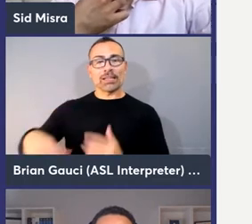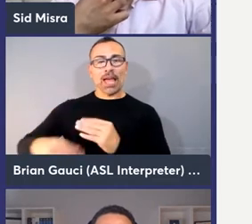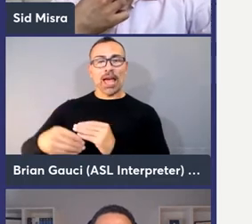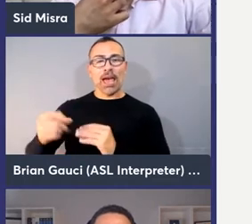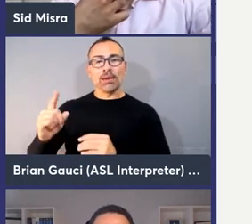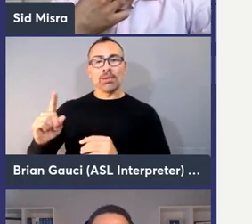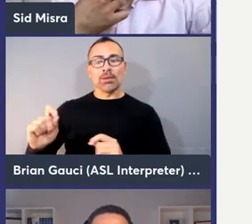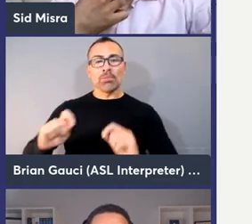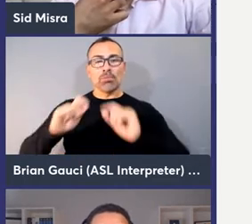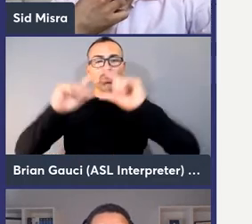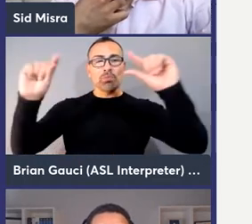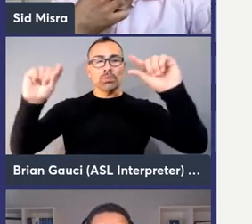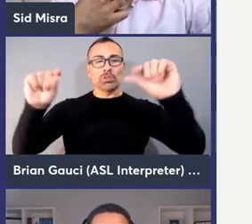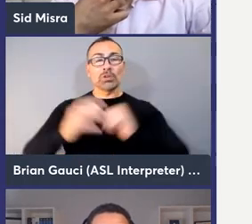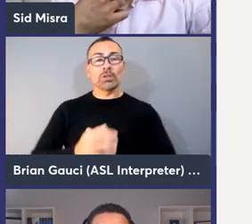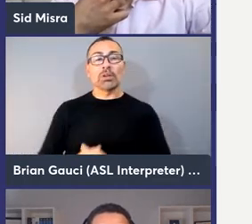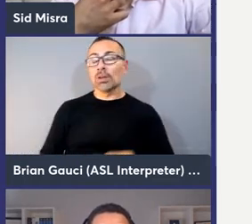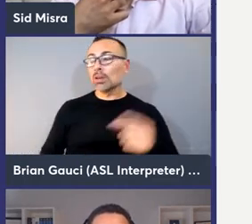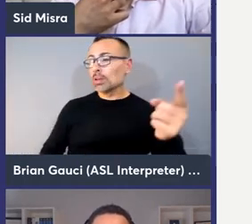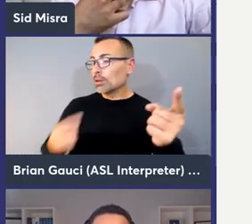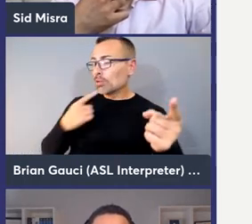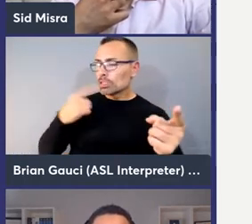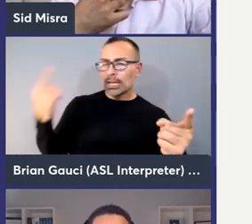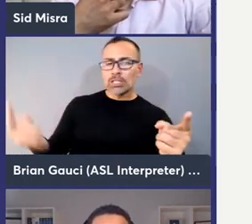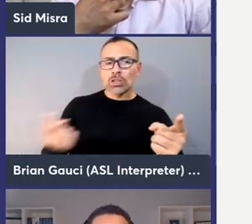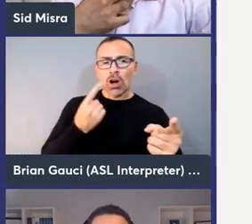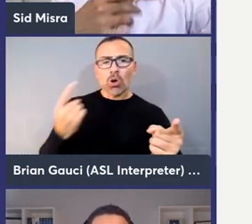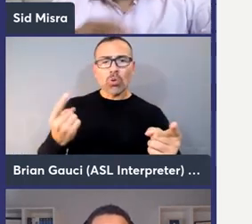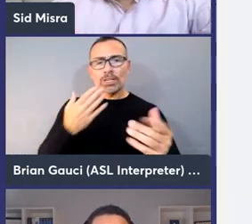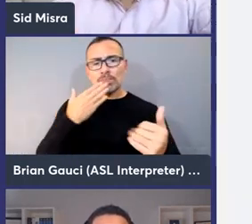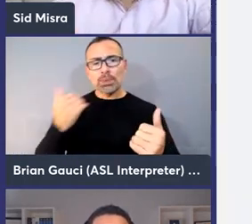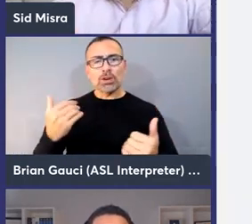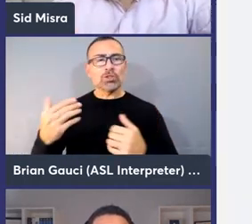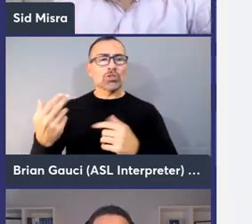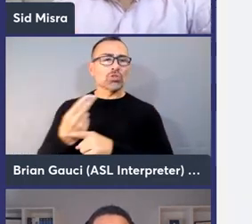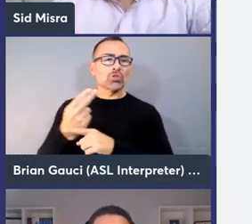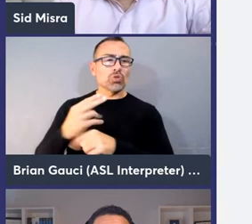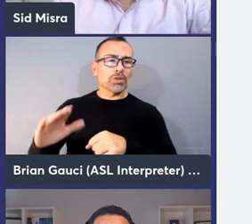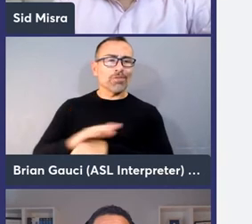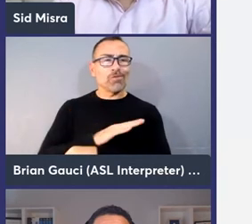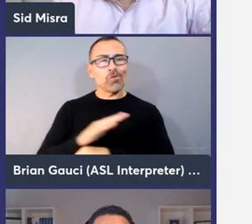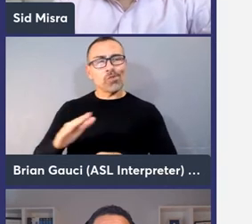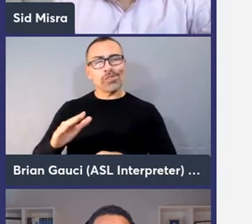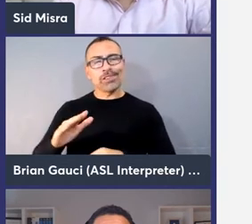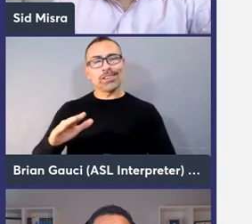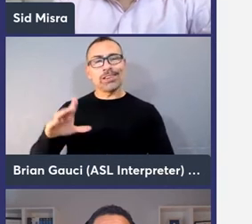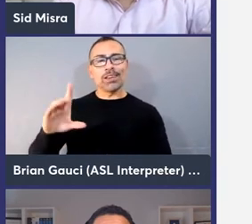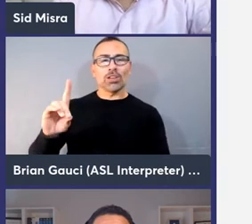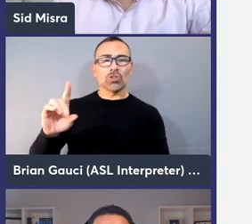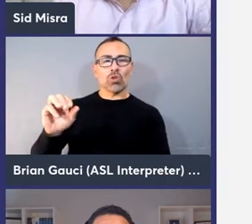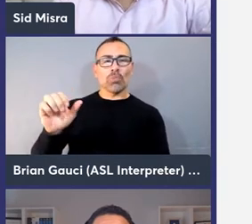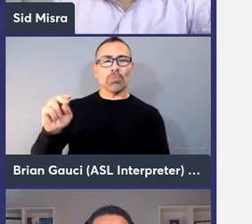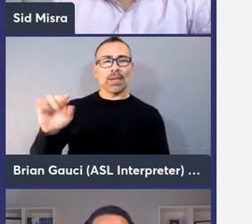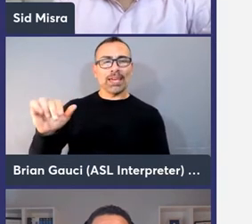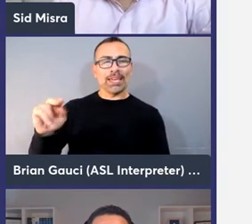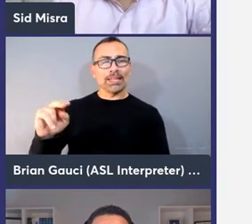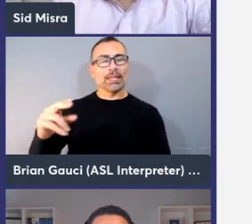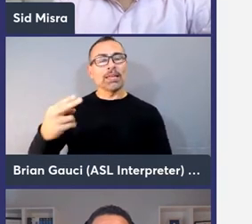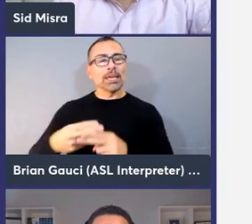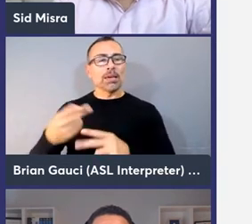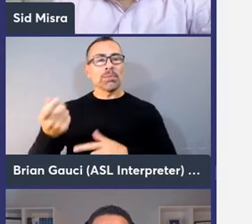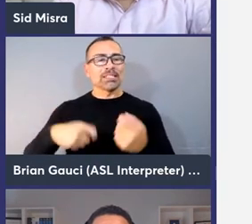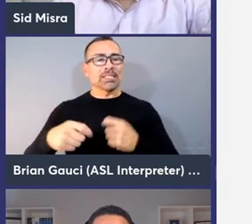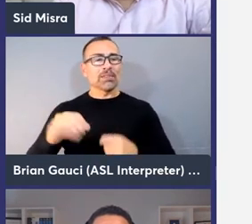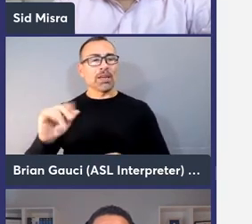it like a fully qualified domain name over like a static IP address for the repository path? So you could do either or. Okay.